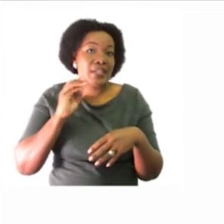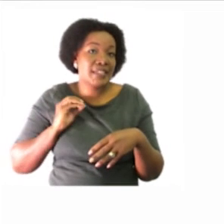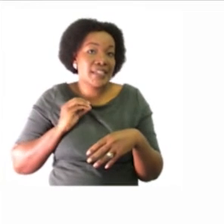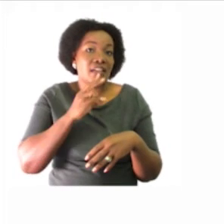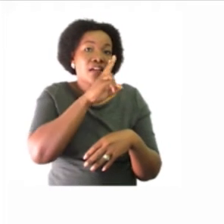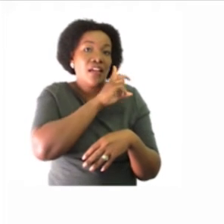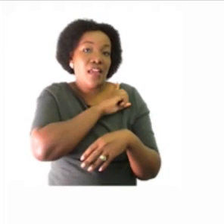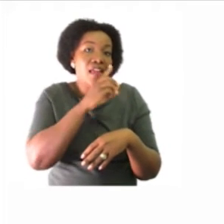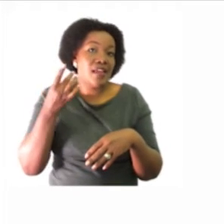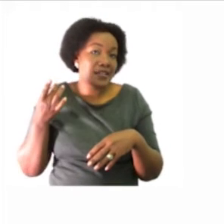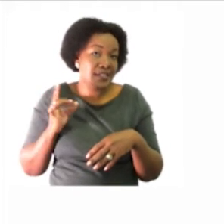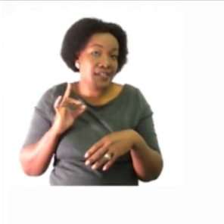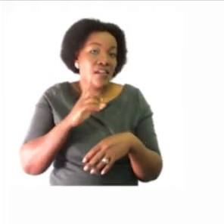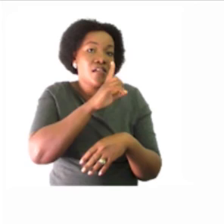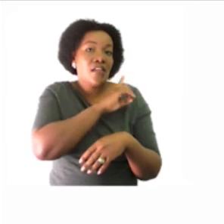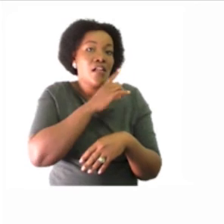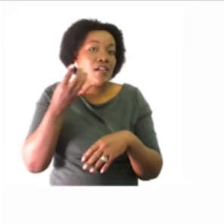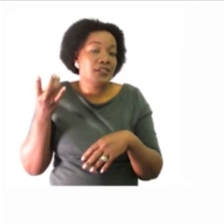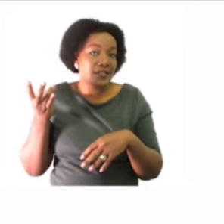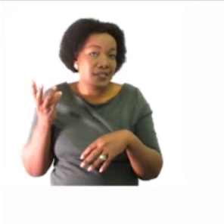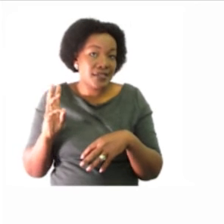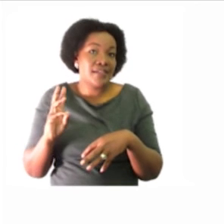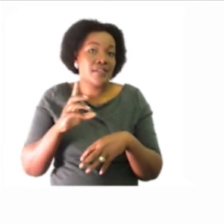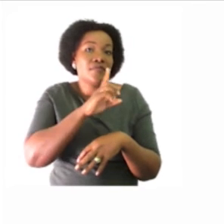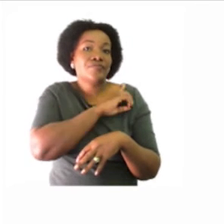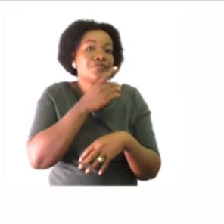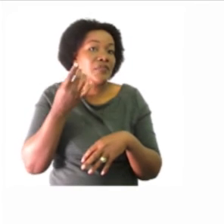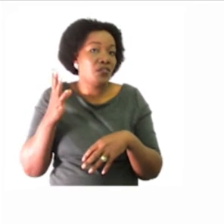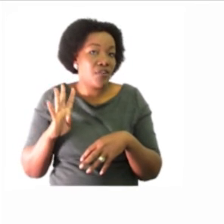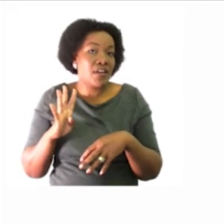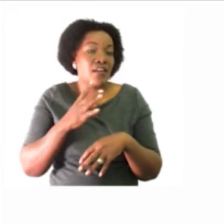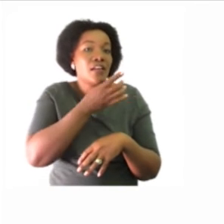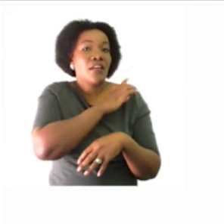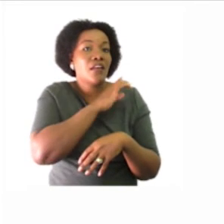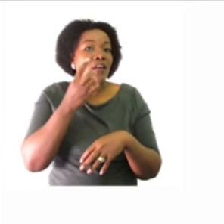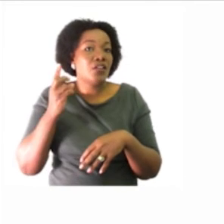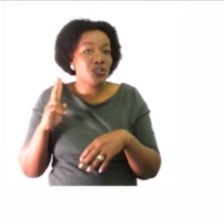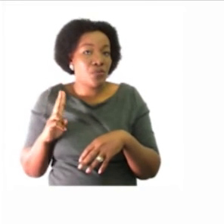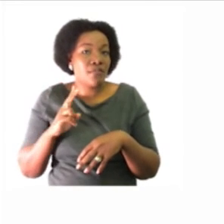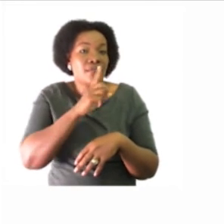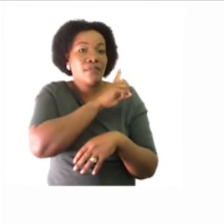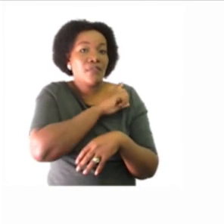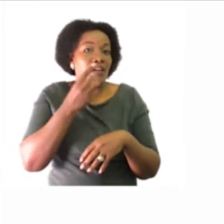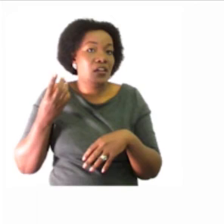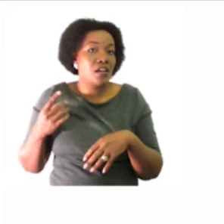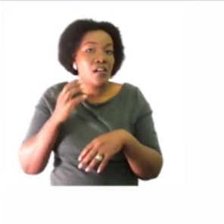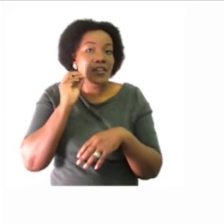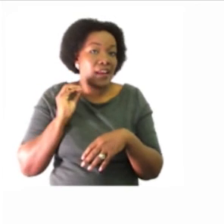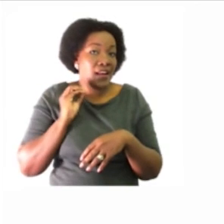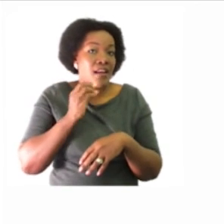18, 16, 14, 12, 10, 8, 6,